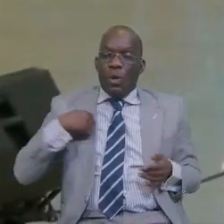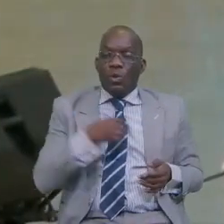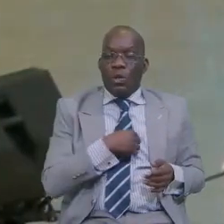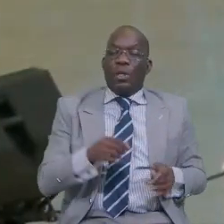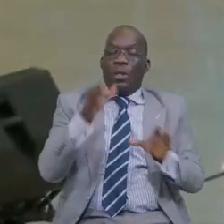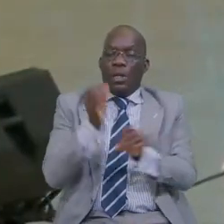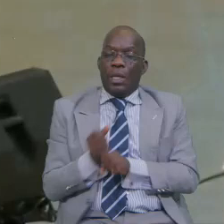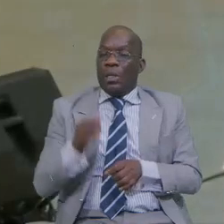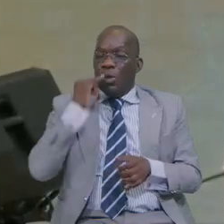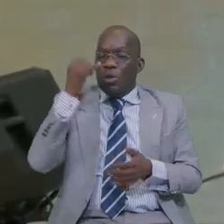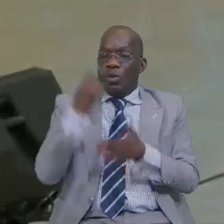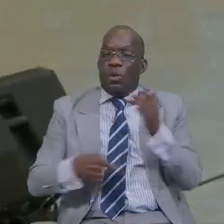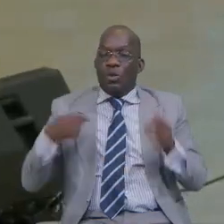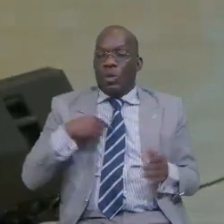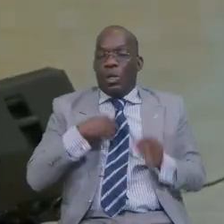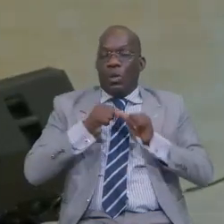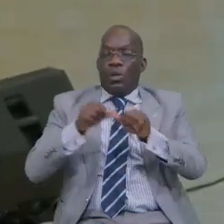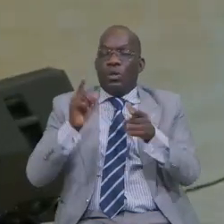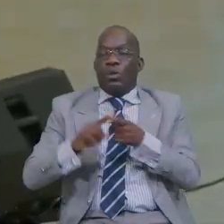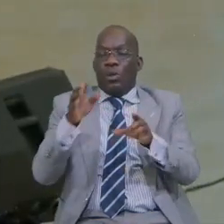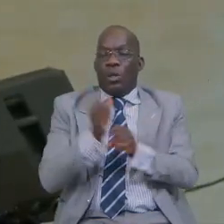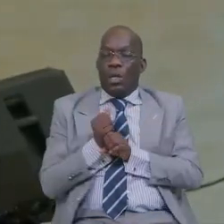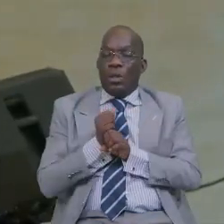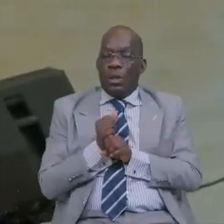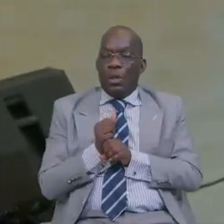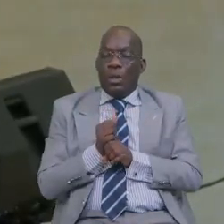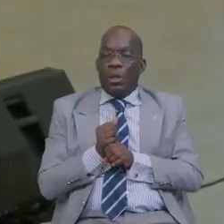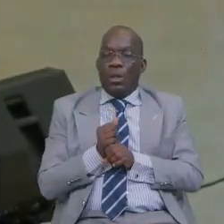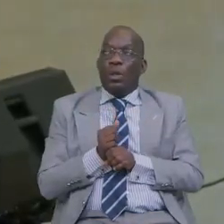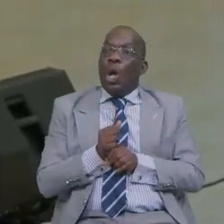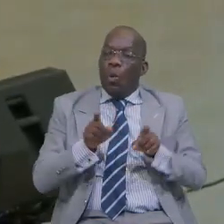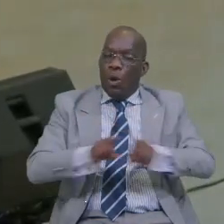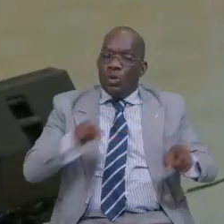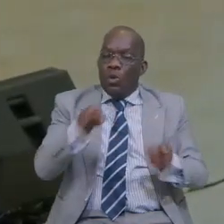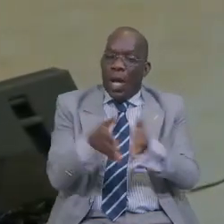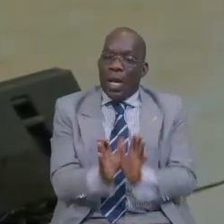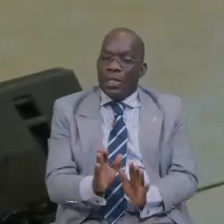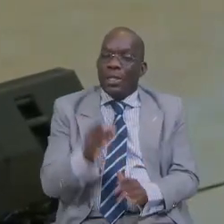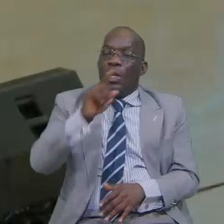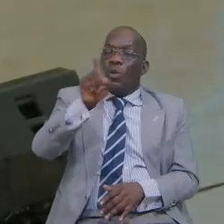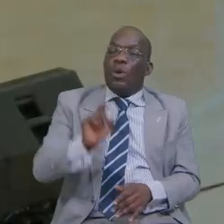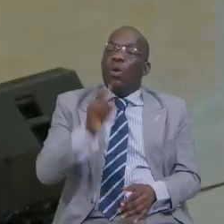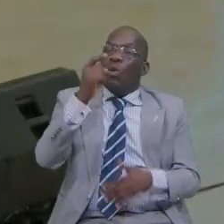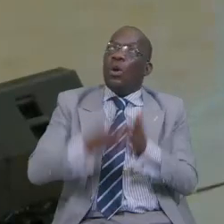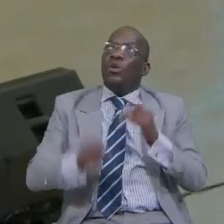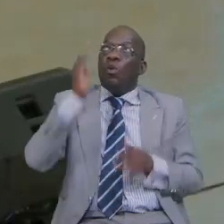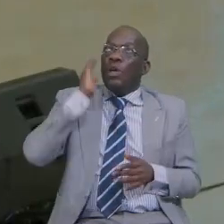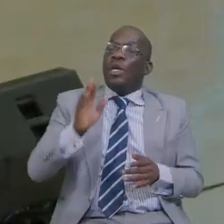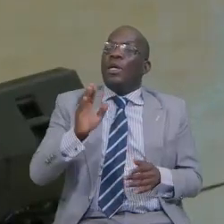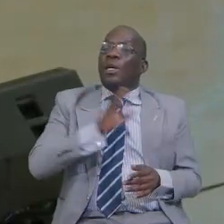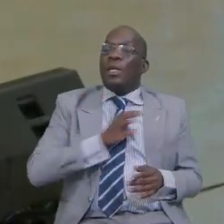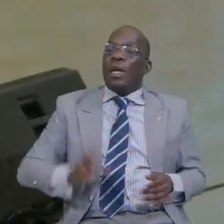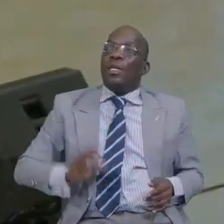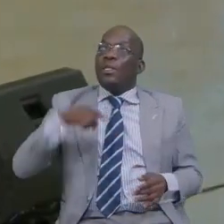to get. But then we'll say, what will Christ say? Because Christ said, he's in the